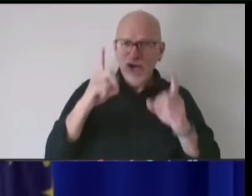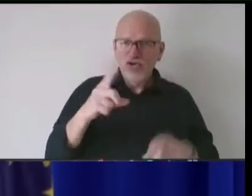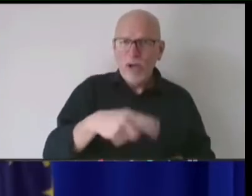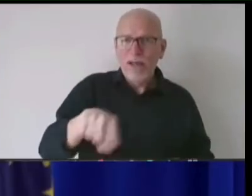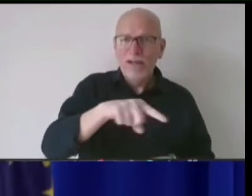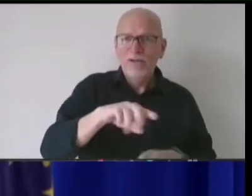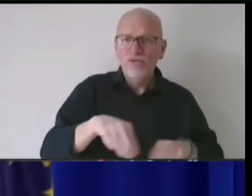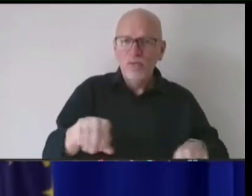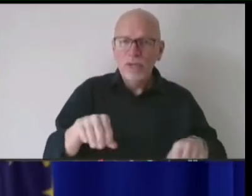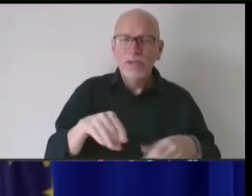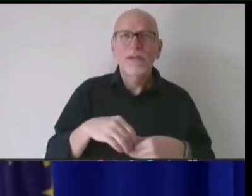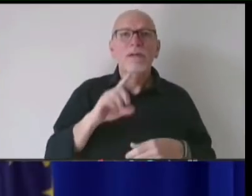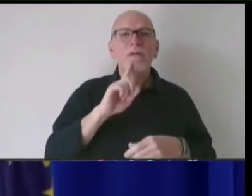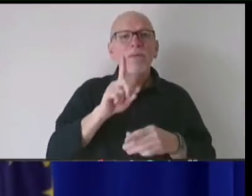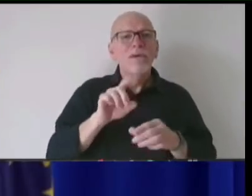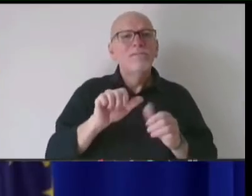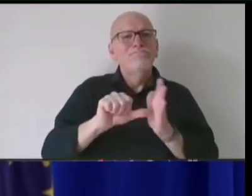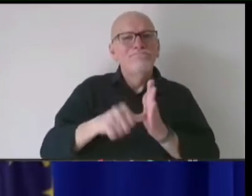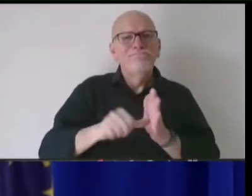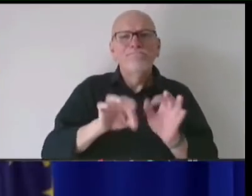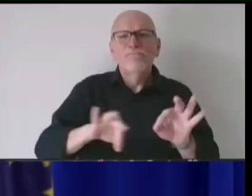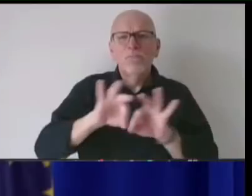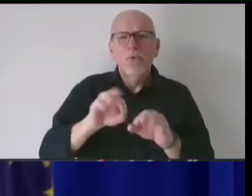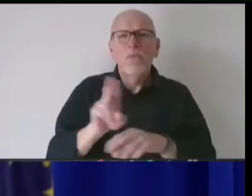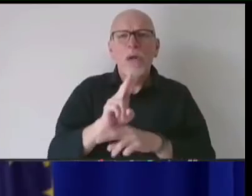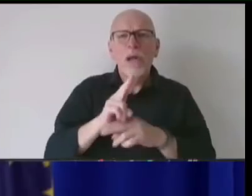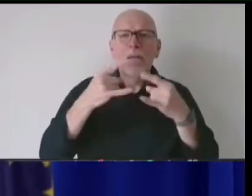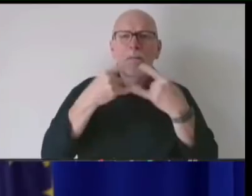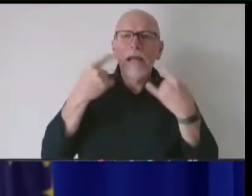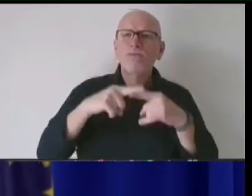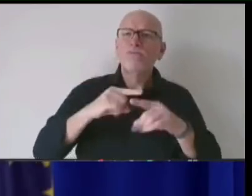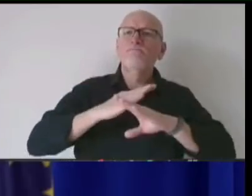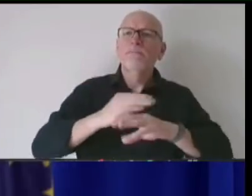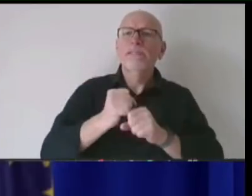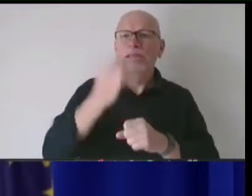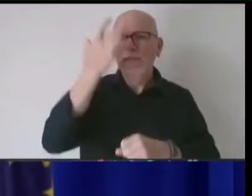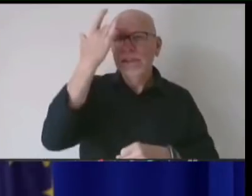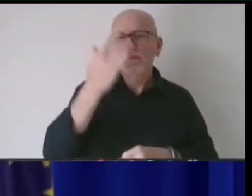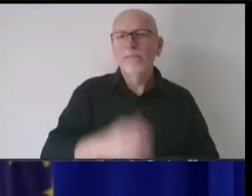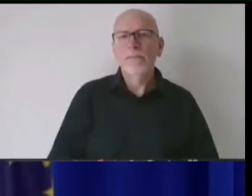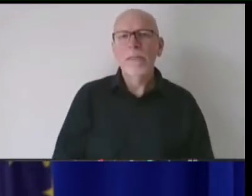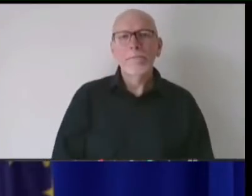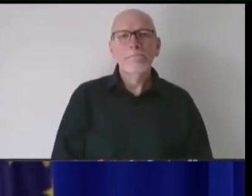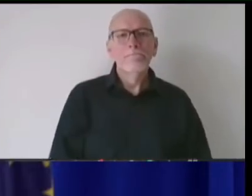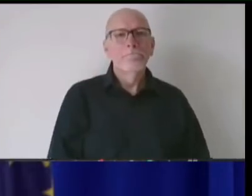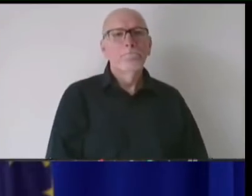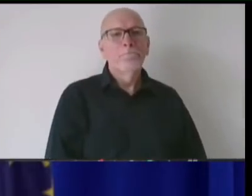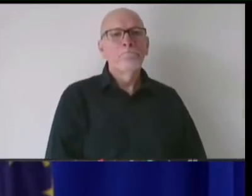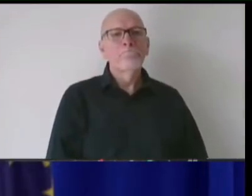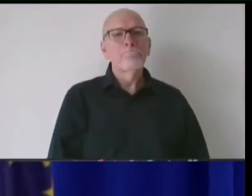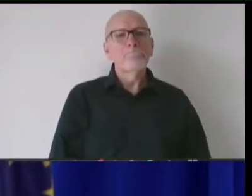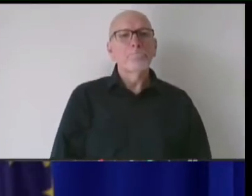and the importance of wearing the mask to keep people from getting sick. Anything, Lindsay?